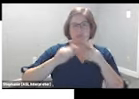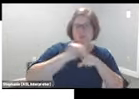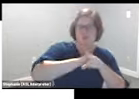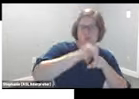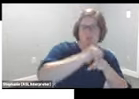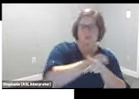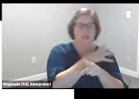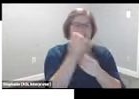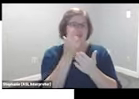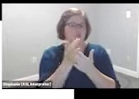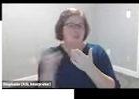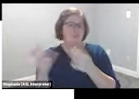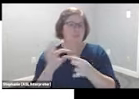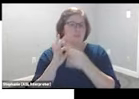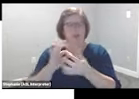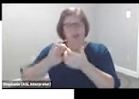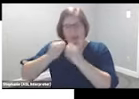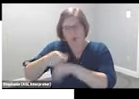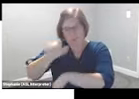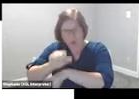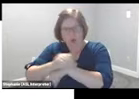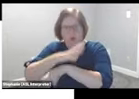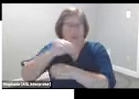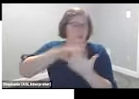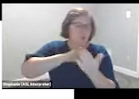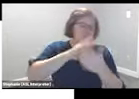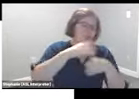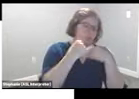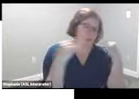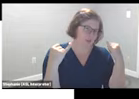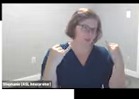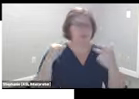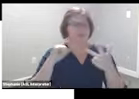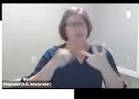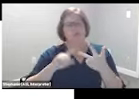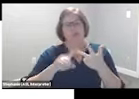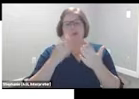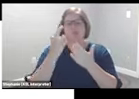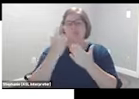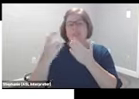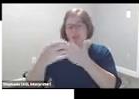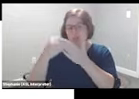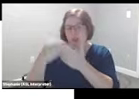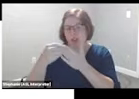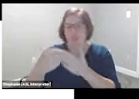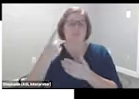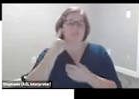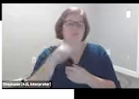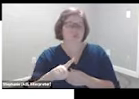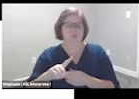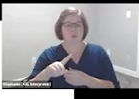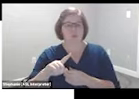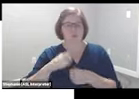virtual meetings and inclusive virtual supervision. I'm sure between what Kumiko-san and Anna